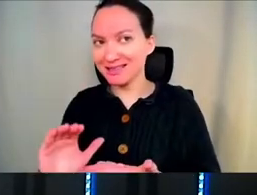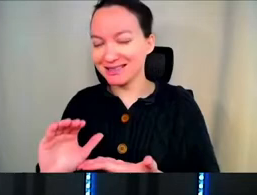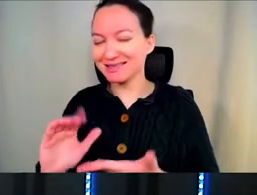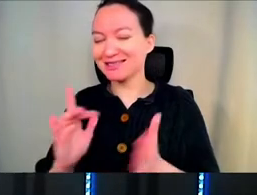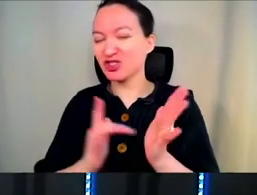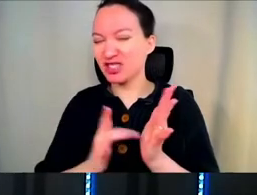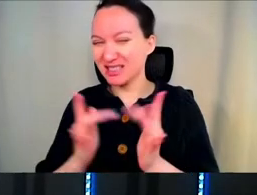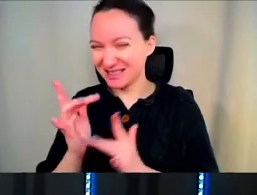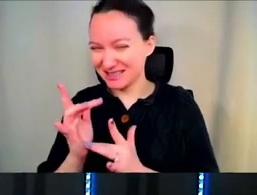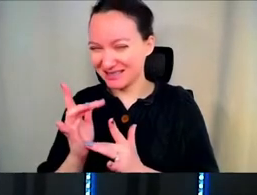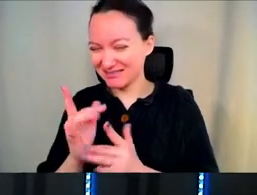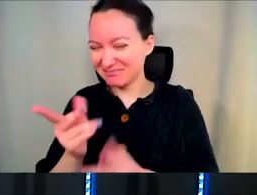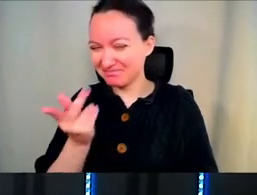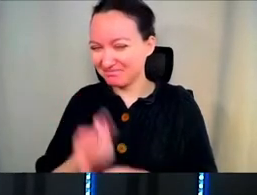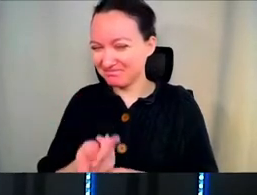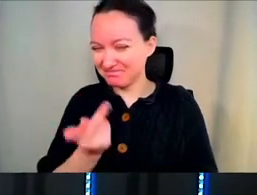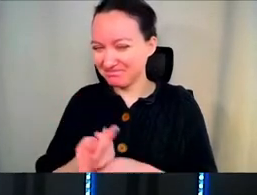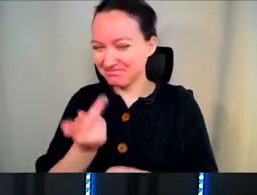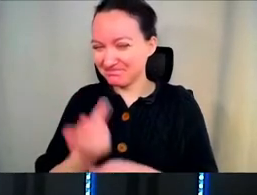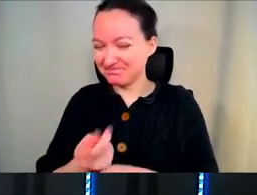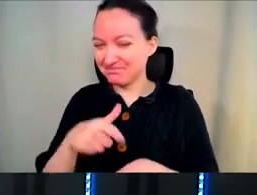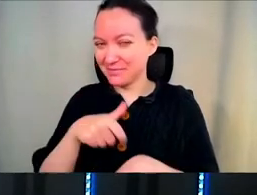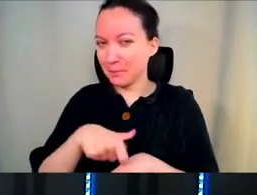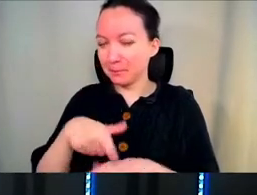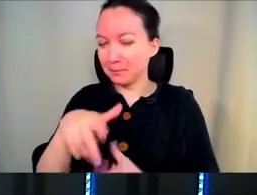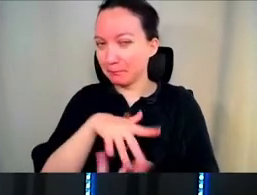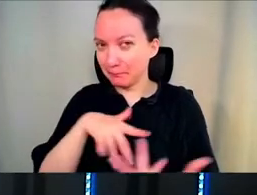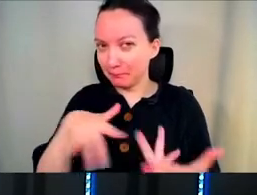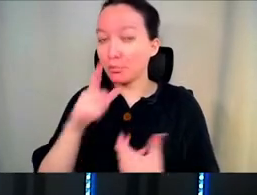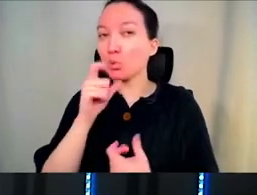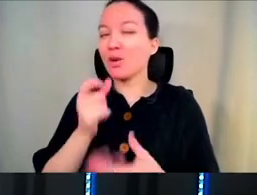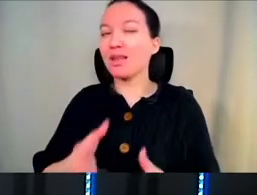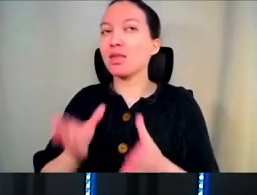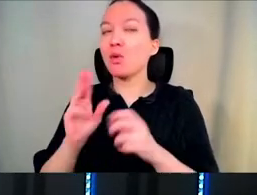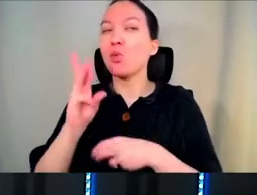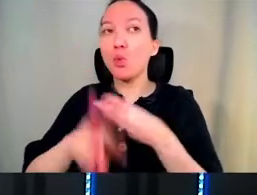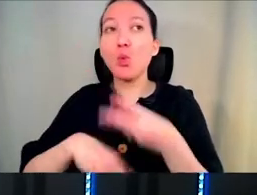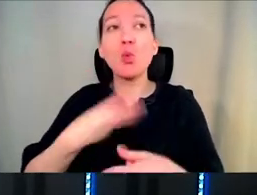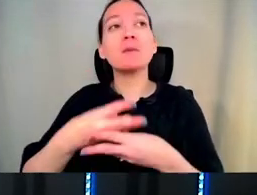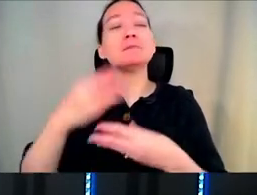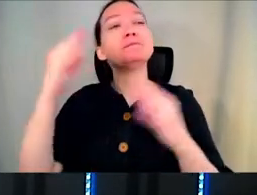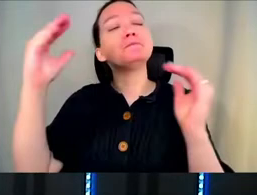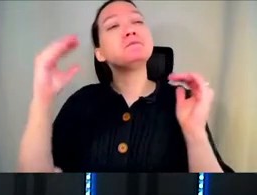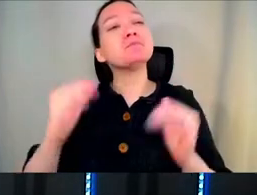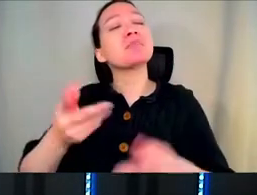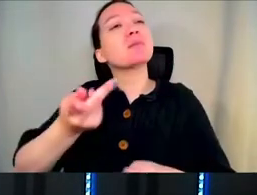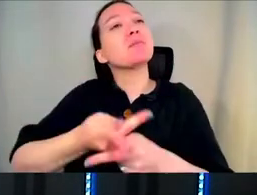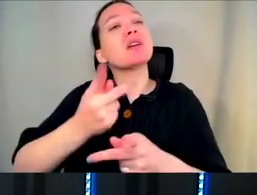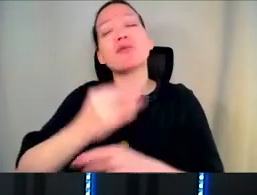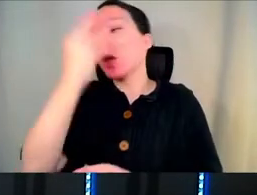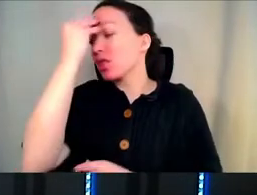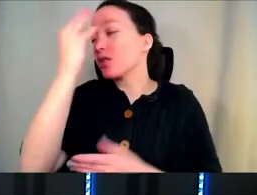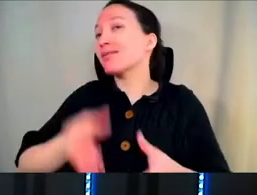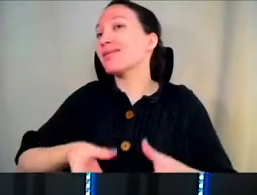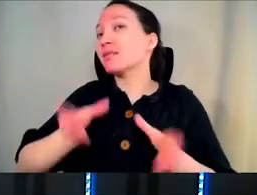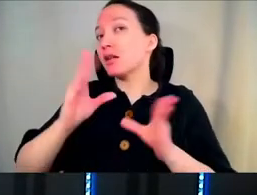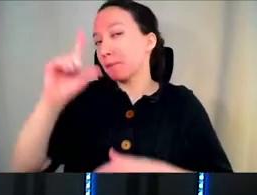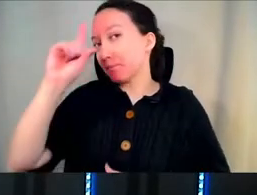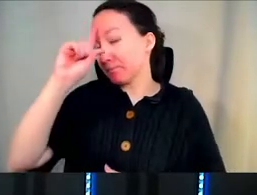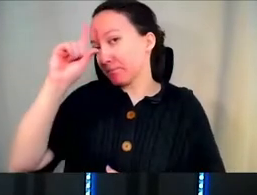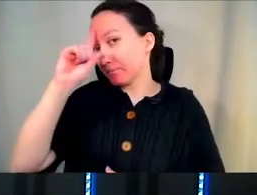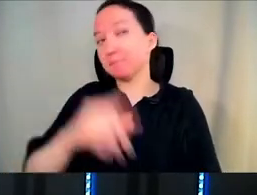Jesus? So be careful about who you spend time with, who you allow in your world. The second thing is be careful about what thoughts you allow into your